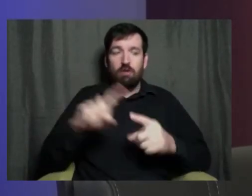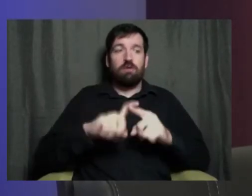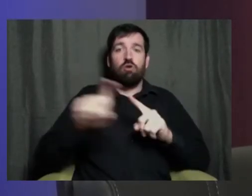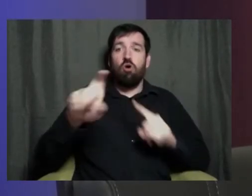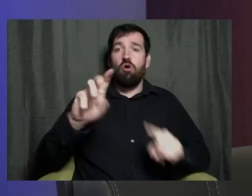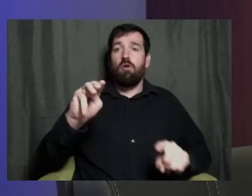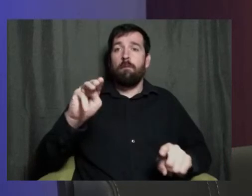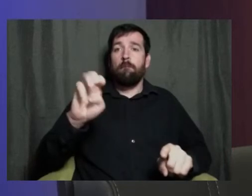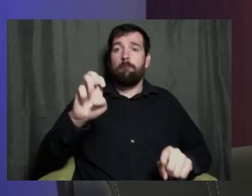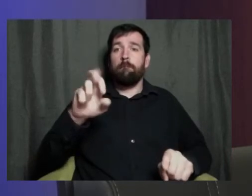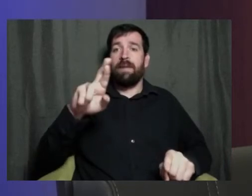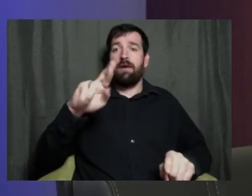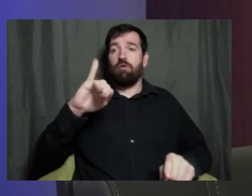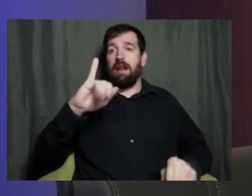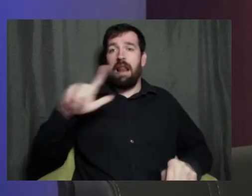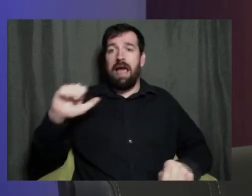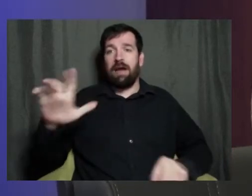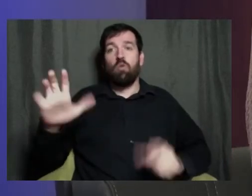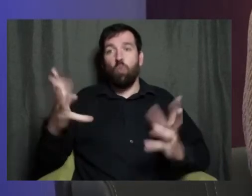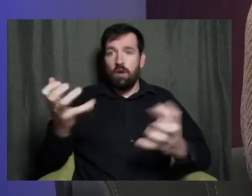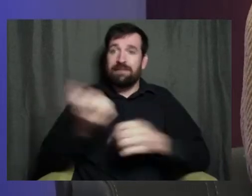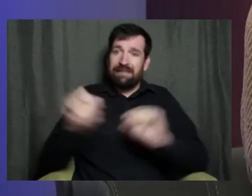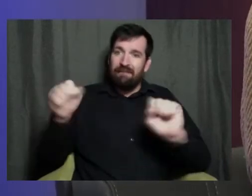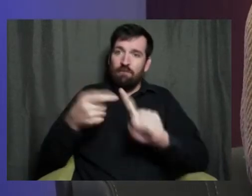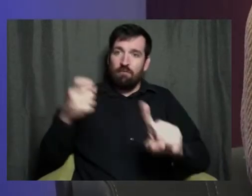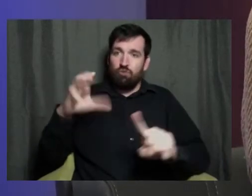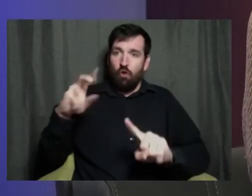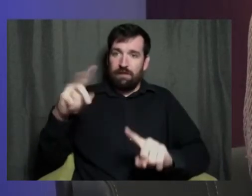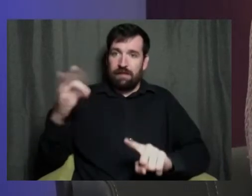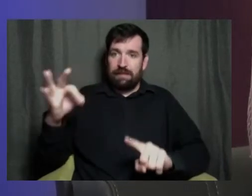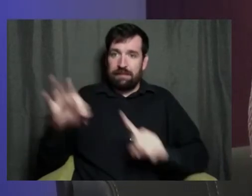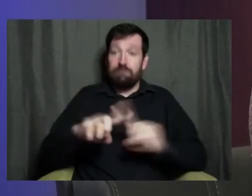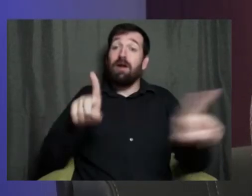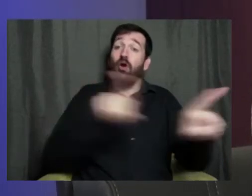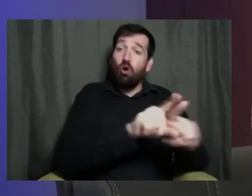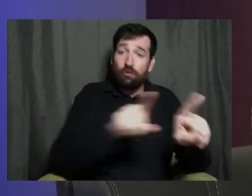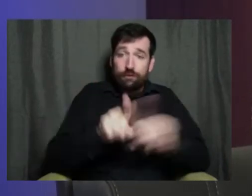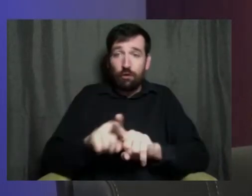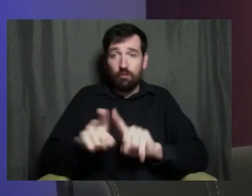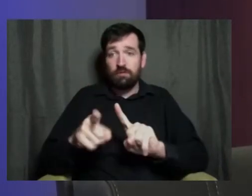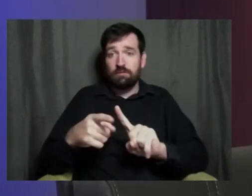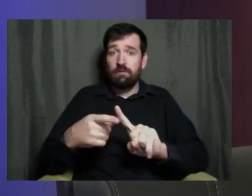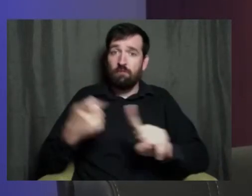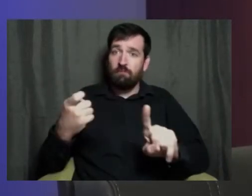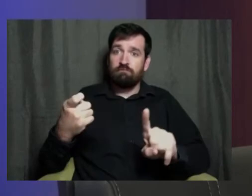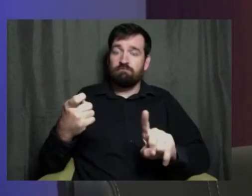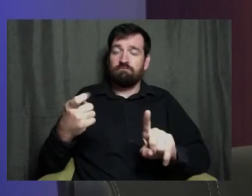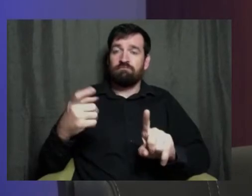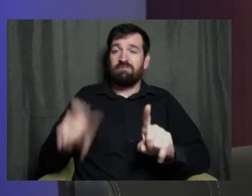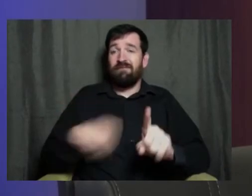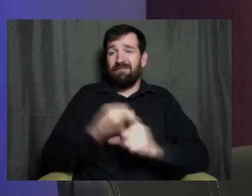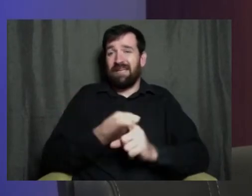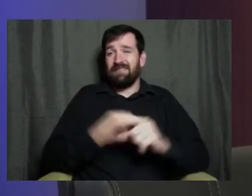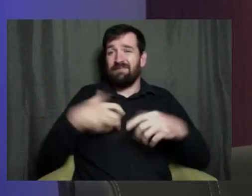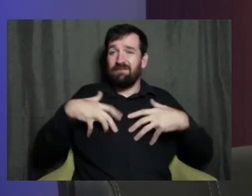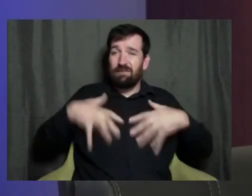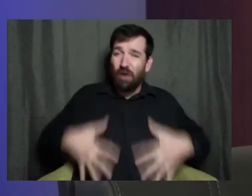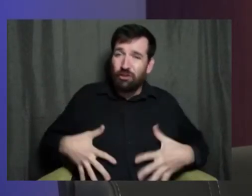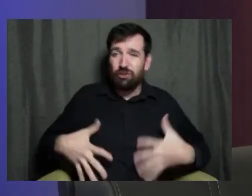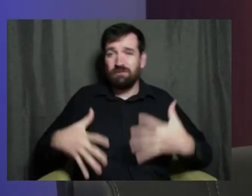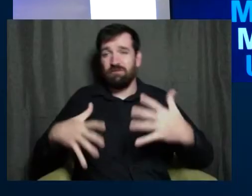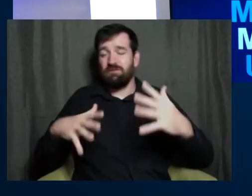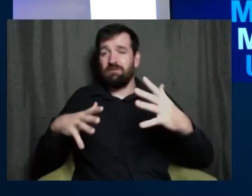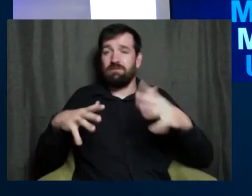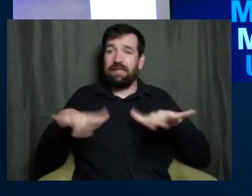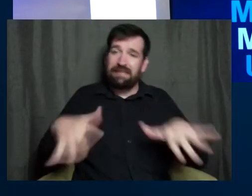are safe. So we want them safe from COVID-19, but also we want them safe from the effects of depression, anxiety, suicidal ideation. And